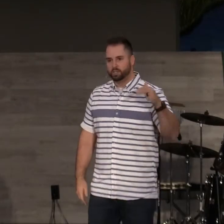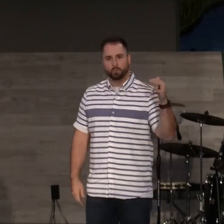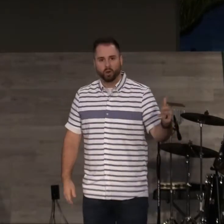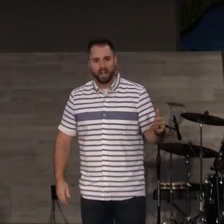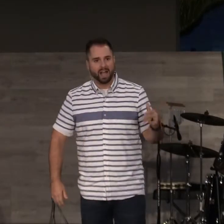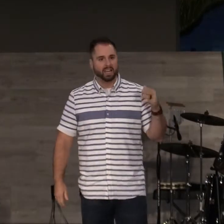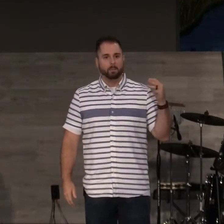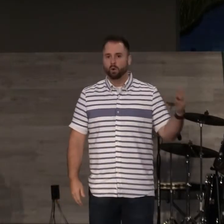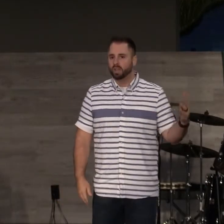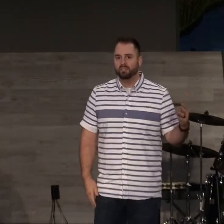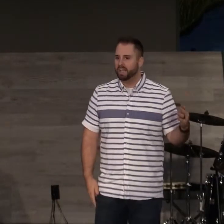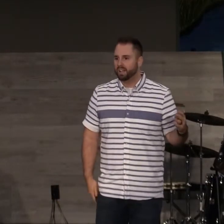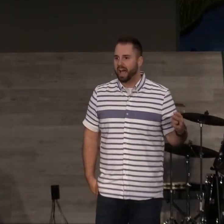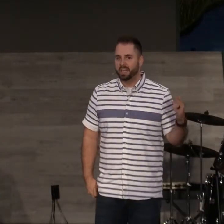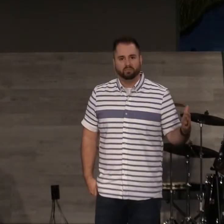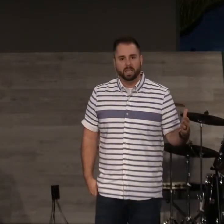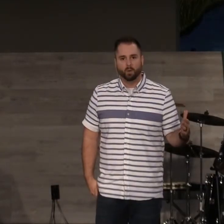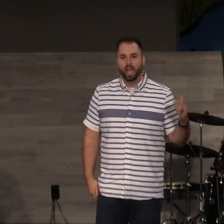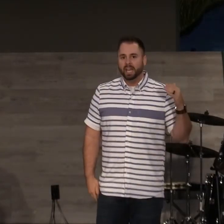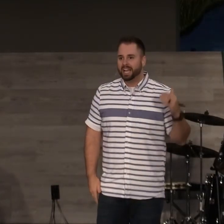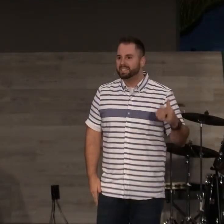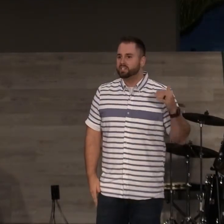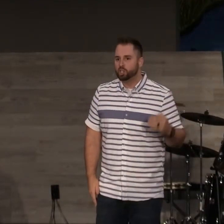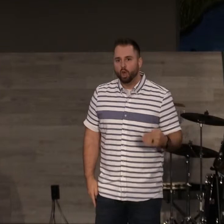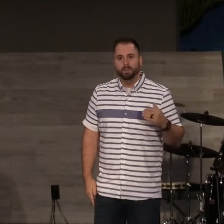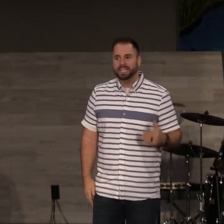more gentle, more kind, more loving of God and of people?